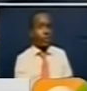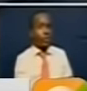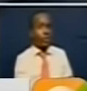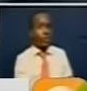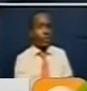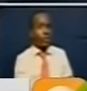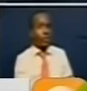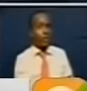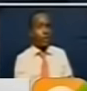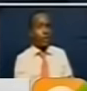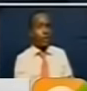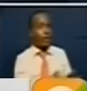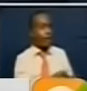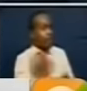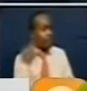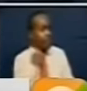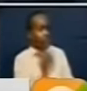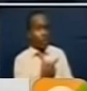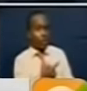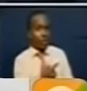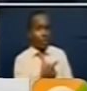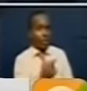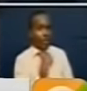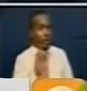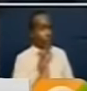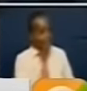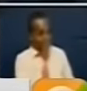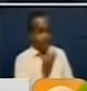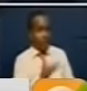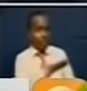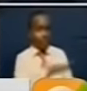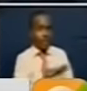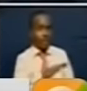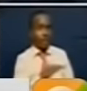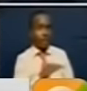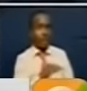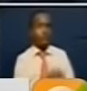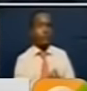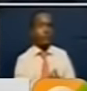as I told you, Nairobi is a serious place. It's not a place for Ben 10s.